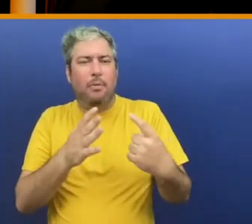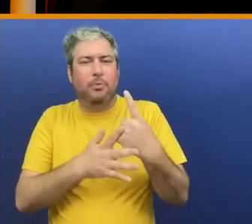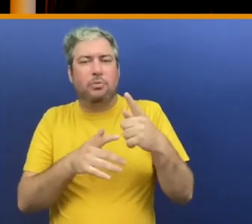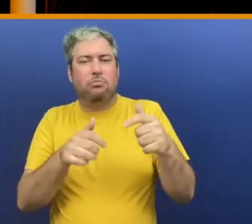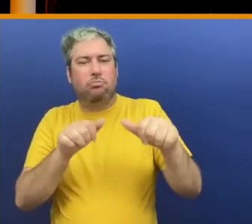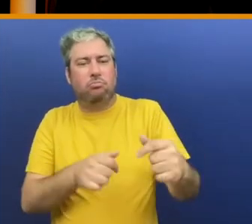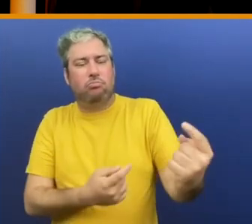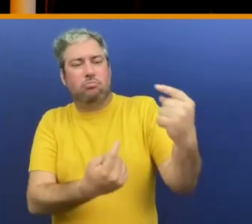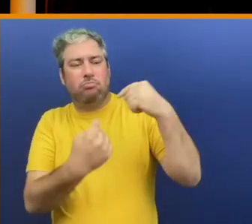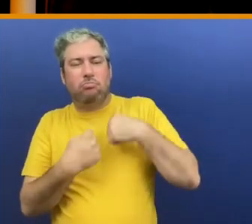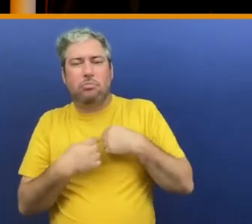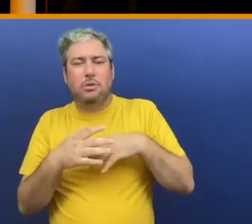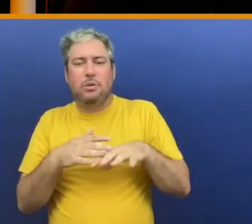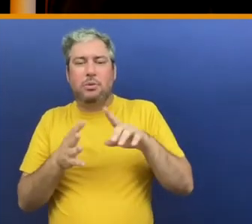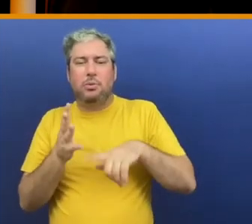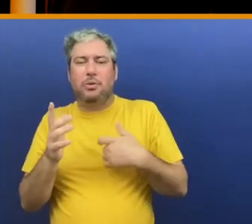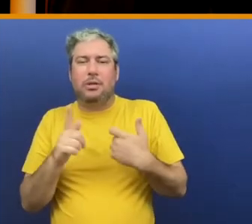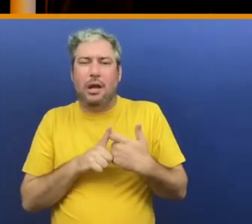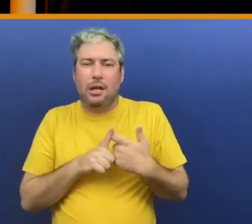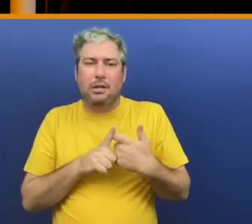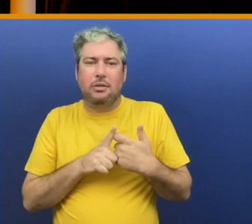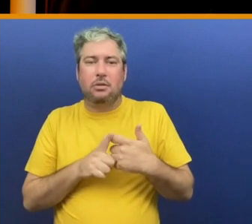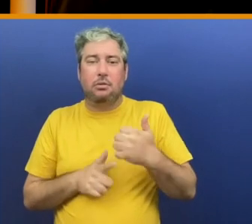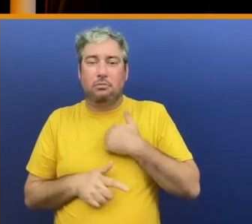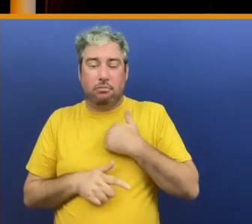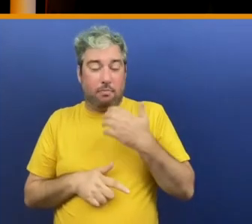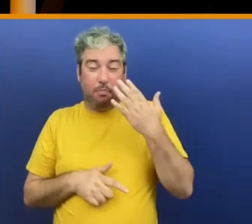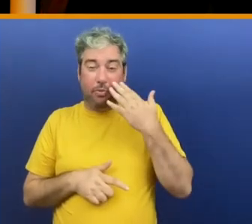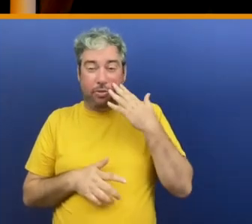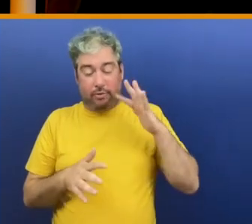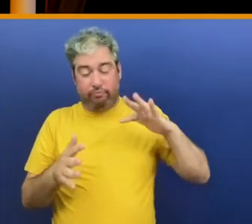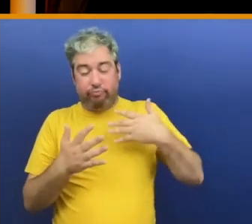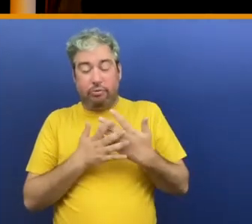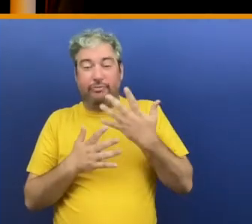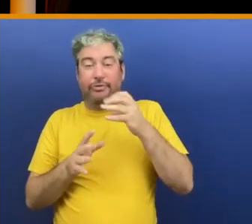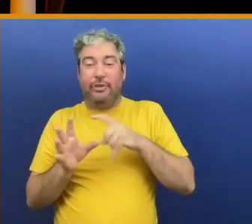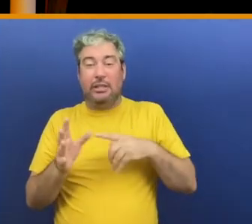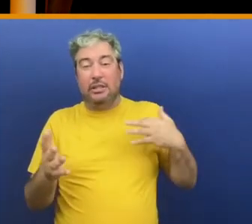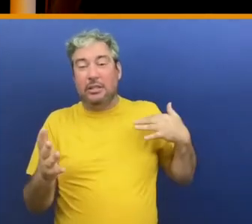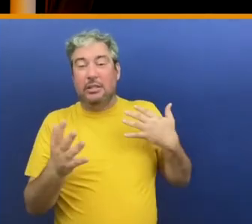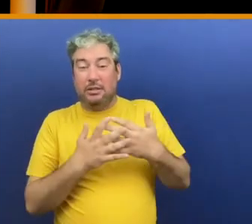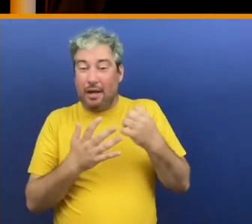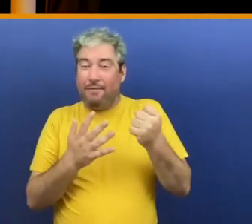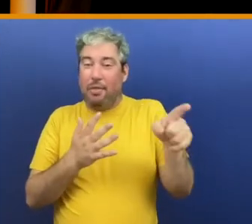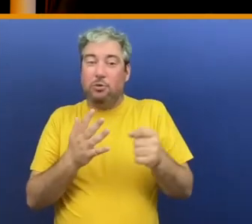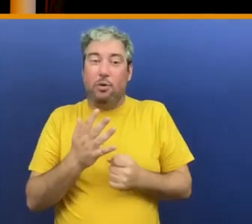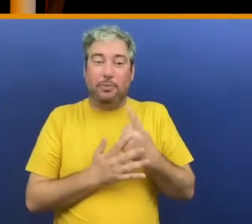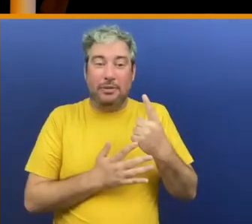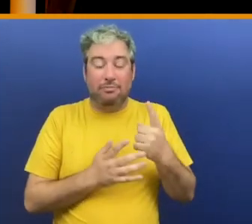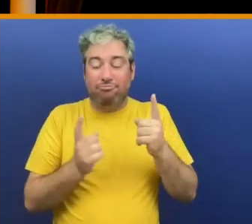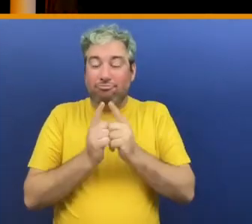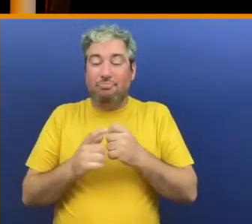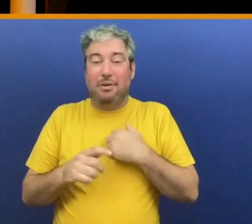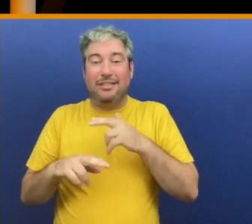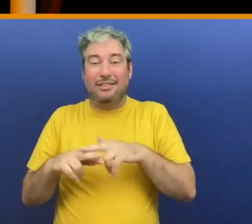than 50 years ago, actually had that opportunity, met my dad, and here I am, a product of that union. And it's